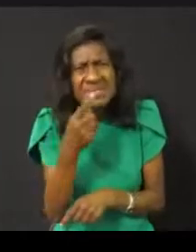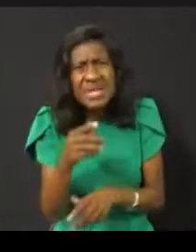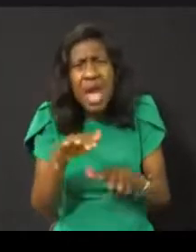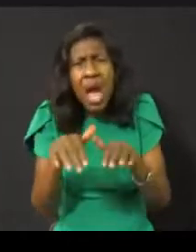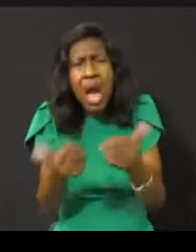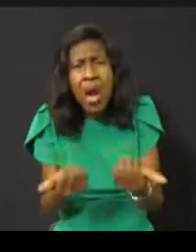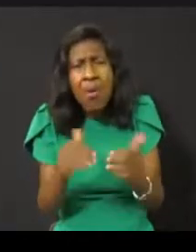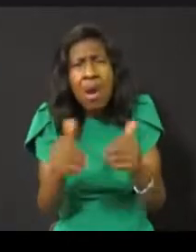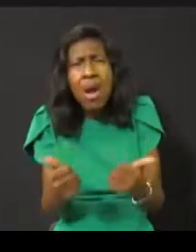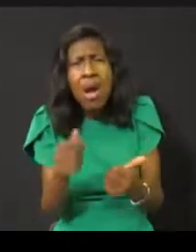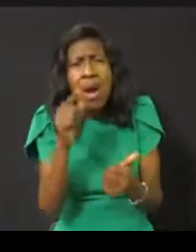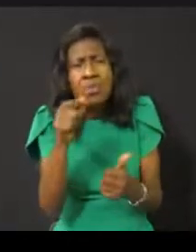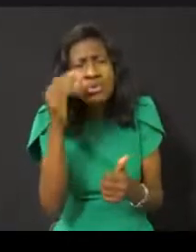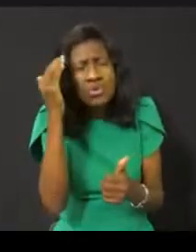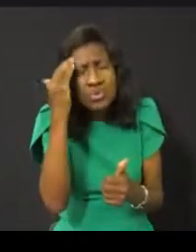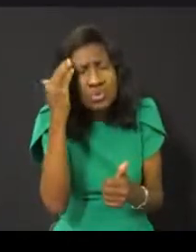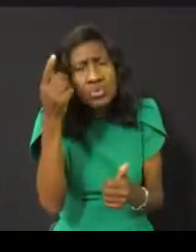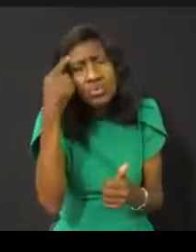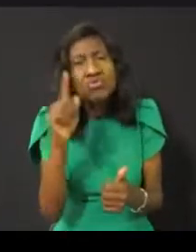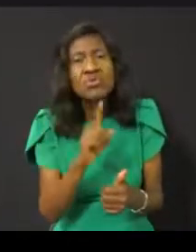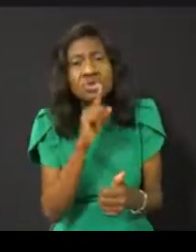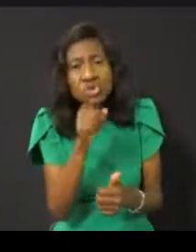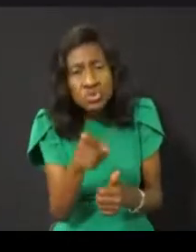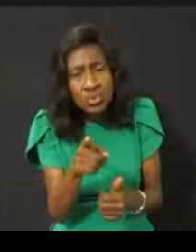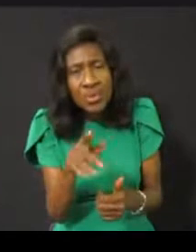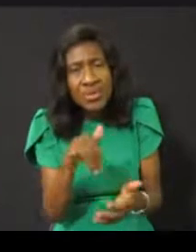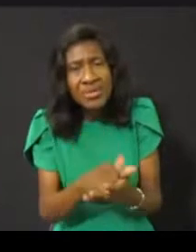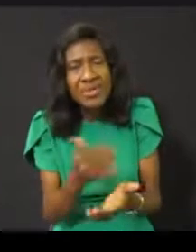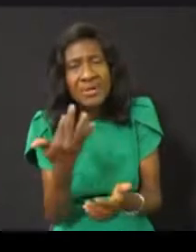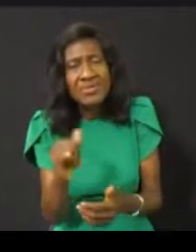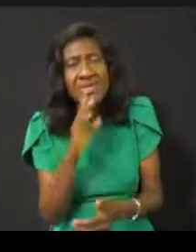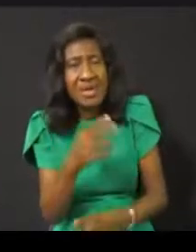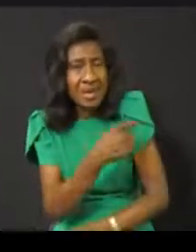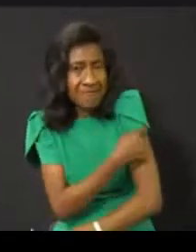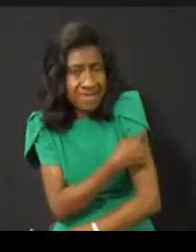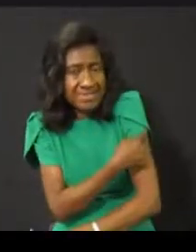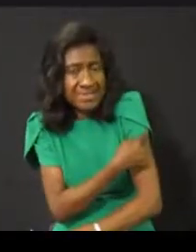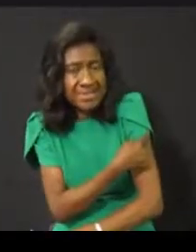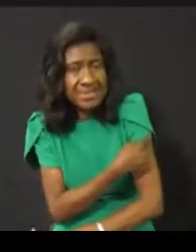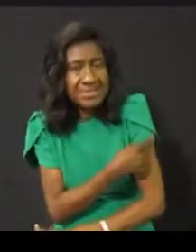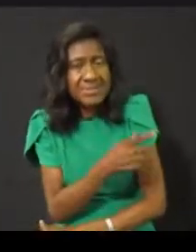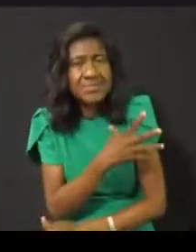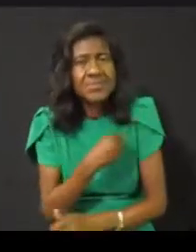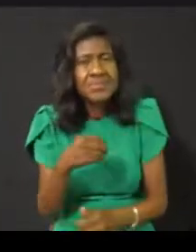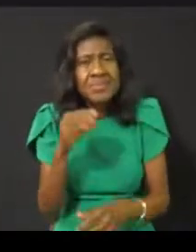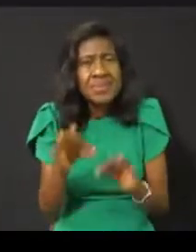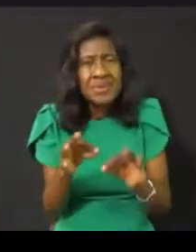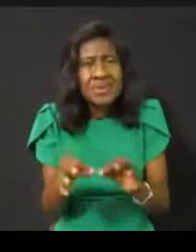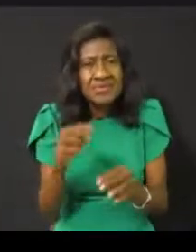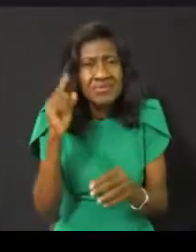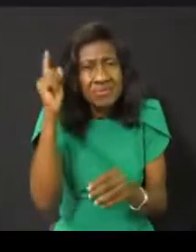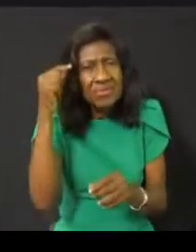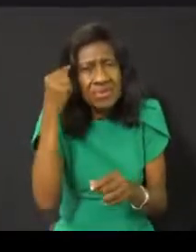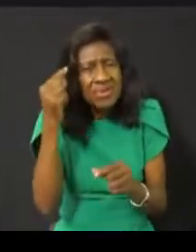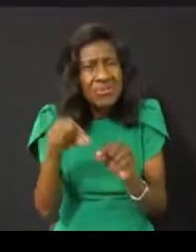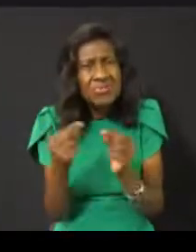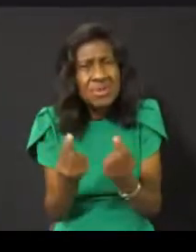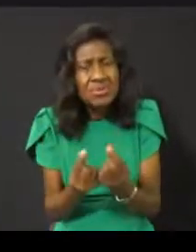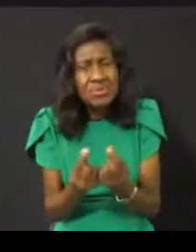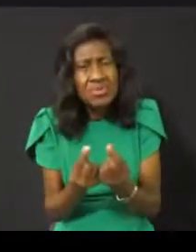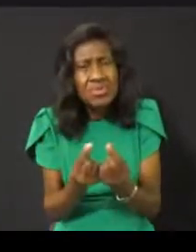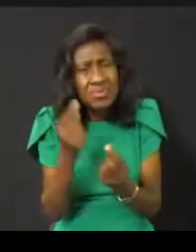verify anyone who claims that they're vaccinated, and if the government will be looking at increasing in any